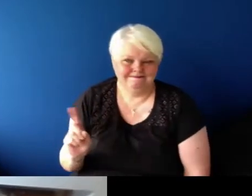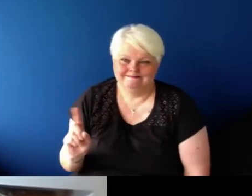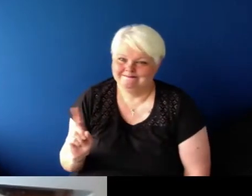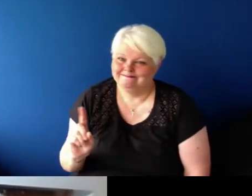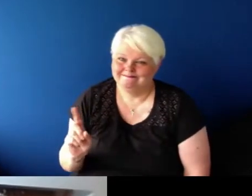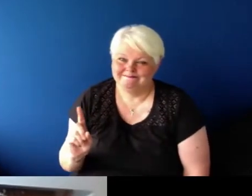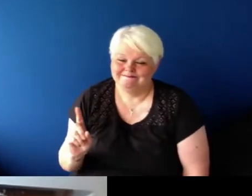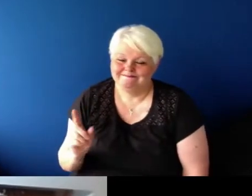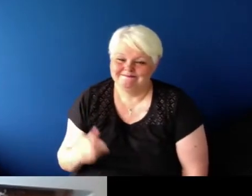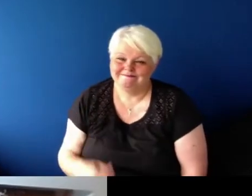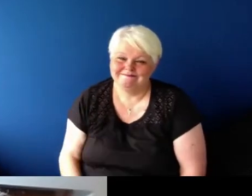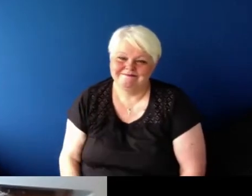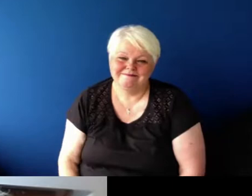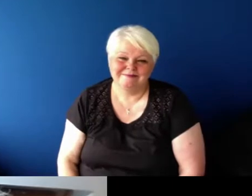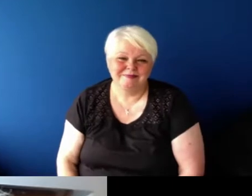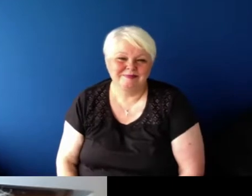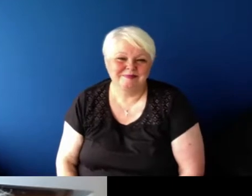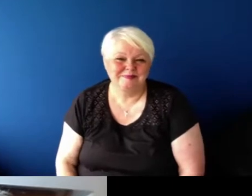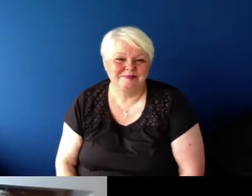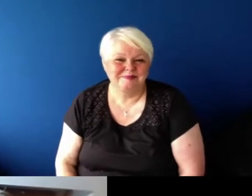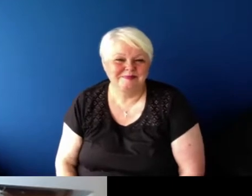yeah.